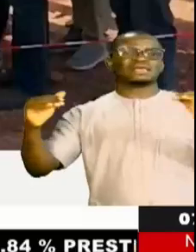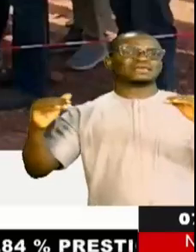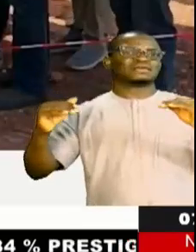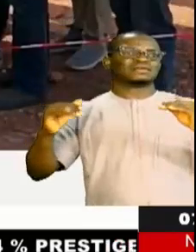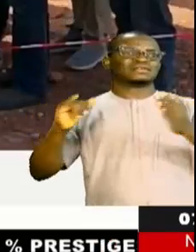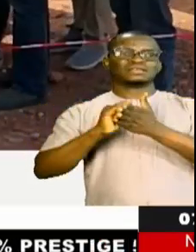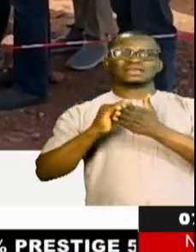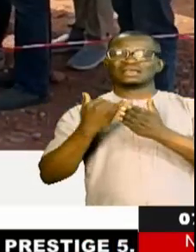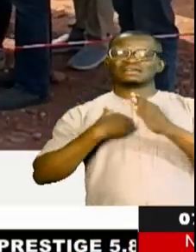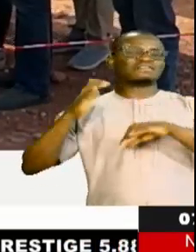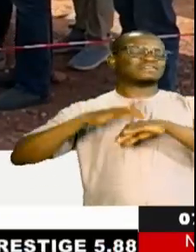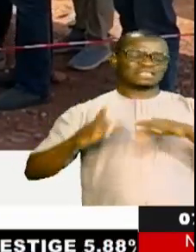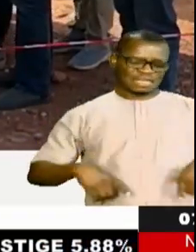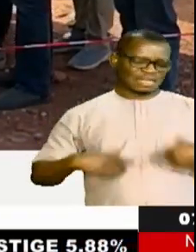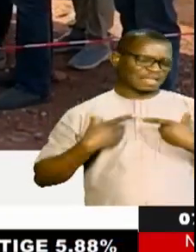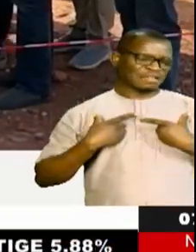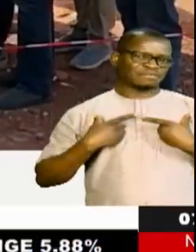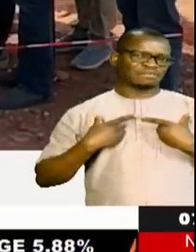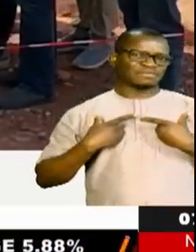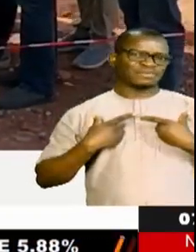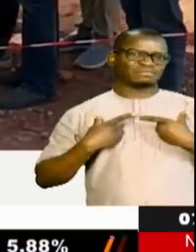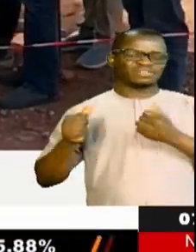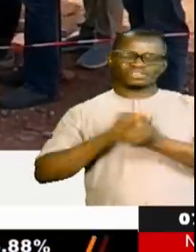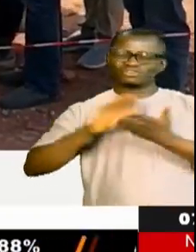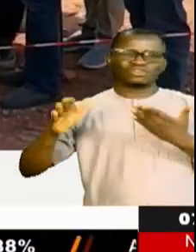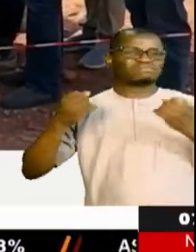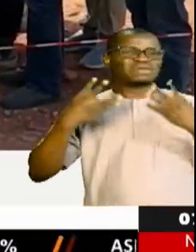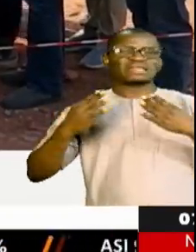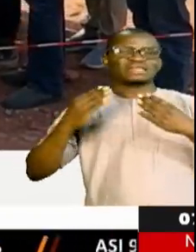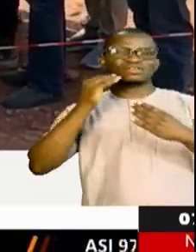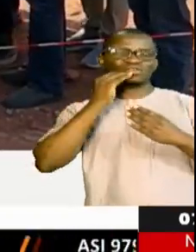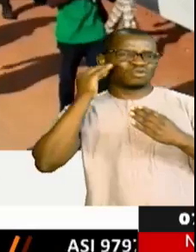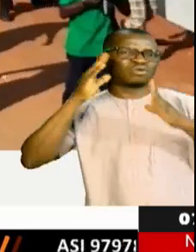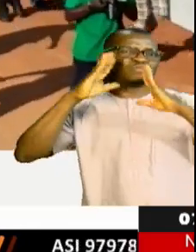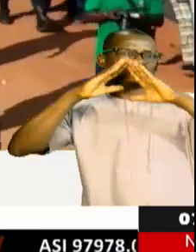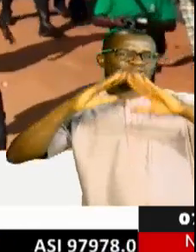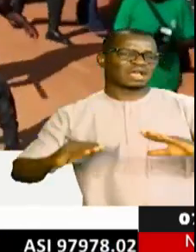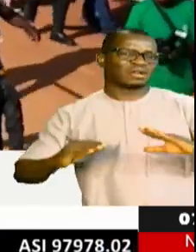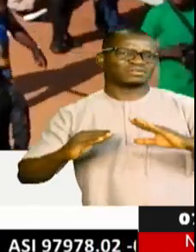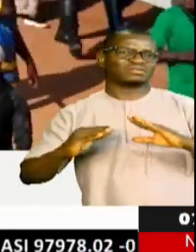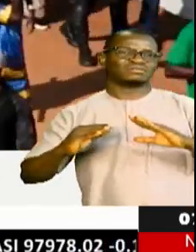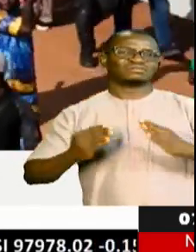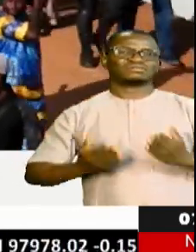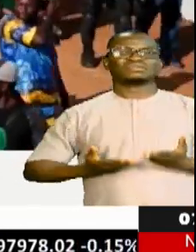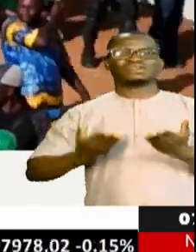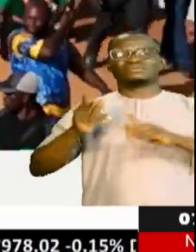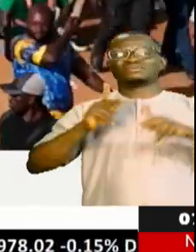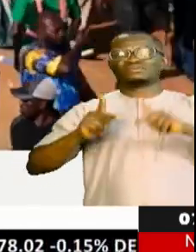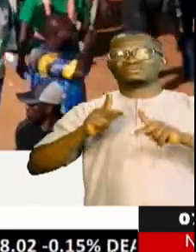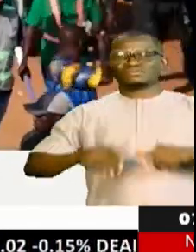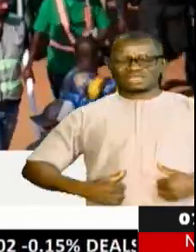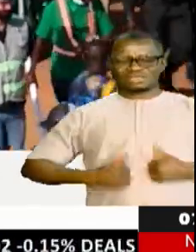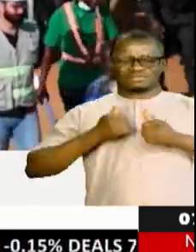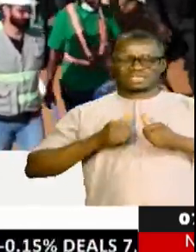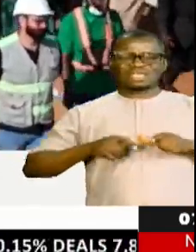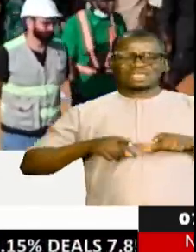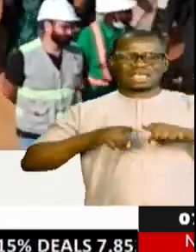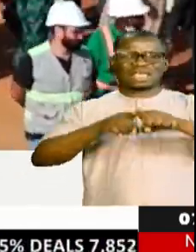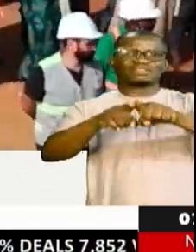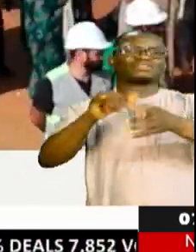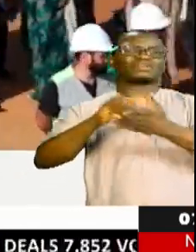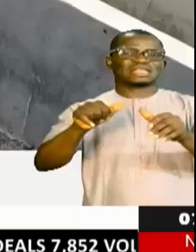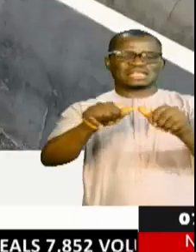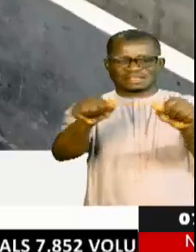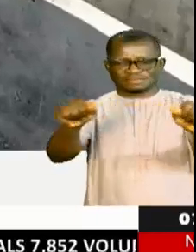lives, destroyed residential buildings and means of livelihoods of people living along the gully erosion lines. But